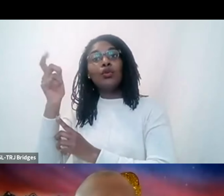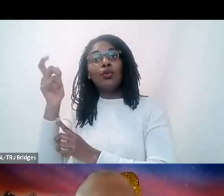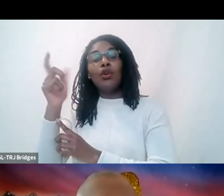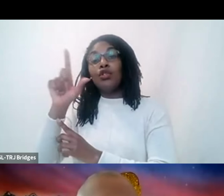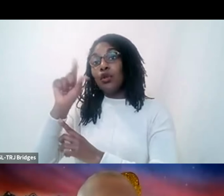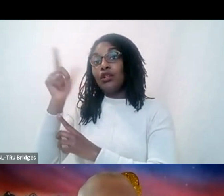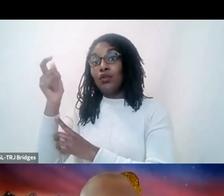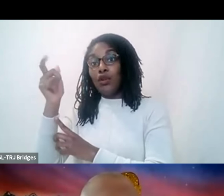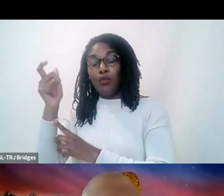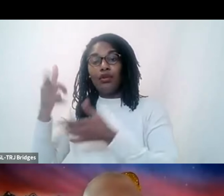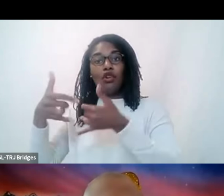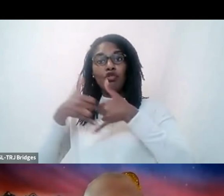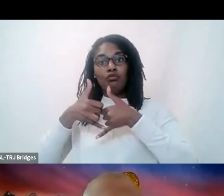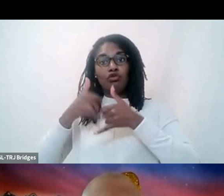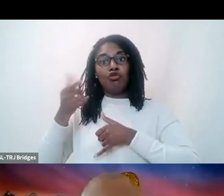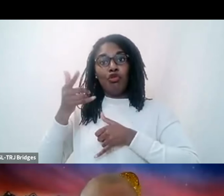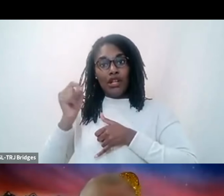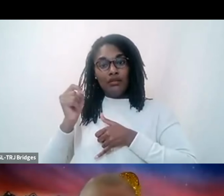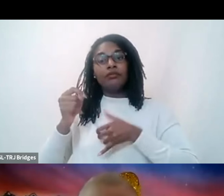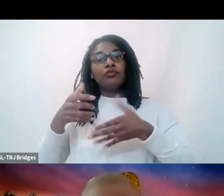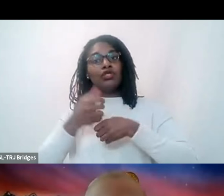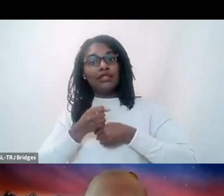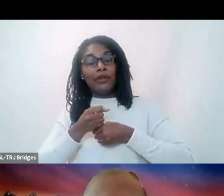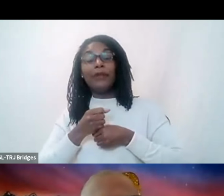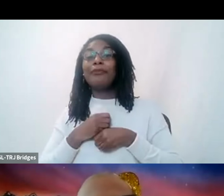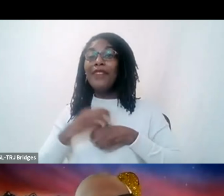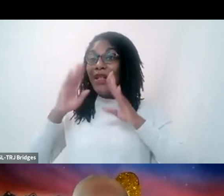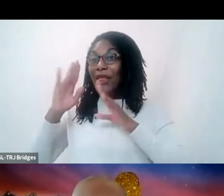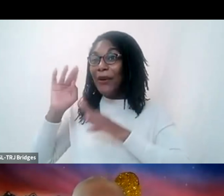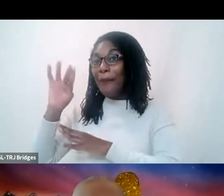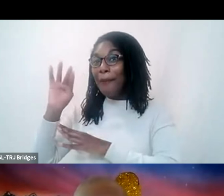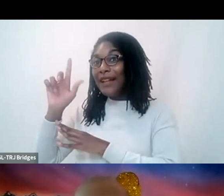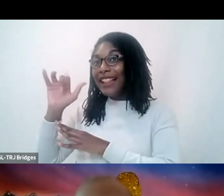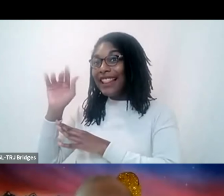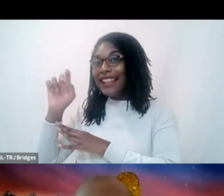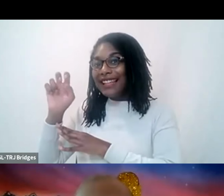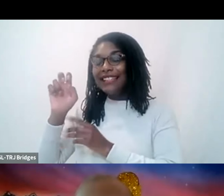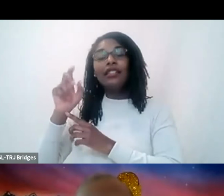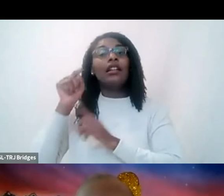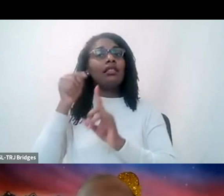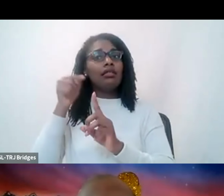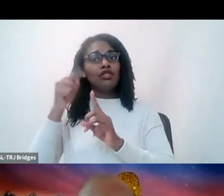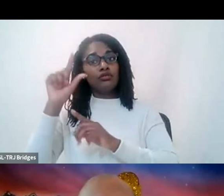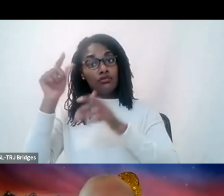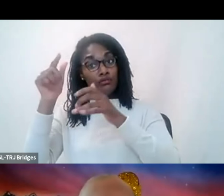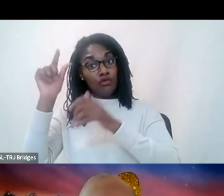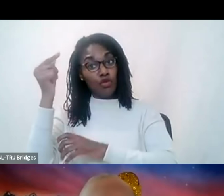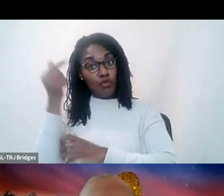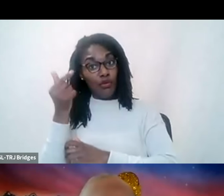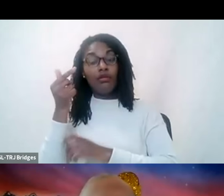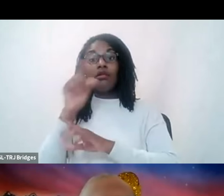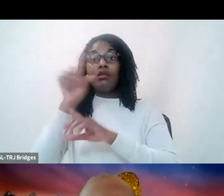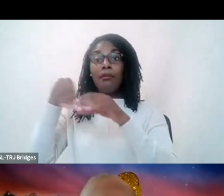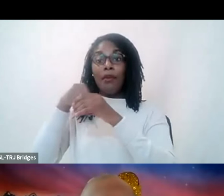grant recipient. Hi, Malik. The Humanitini curator grant is part of the humanities